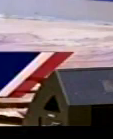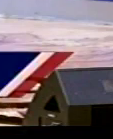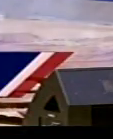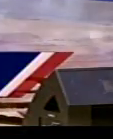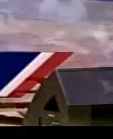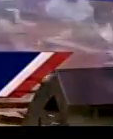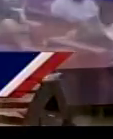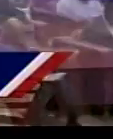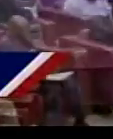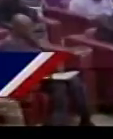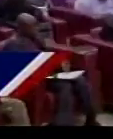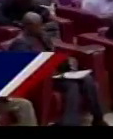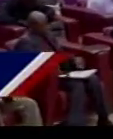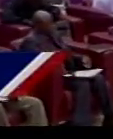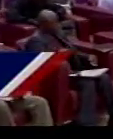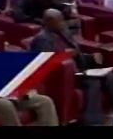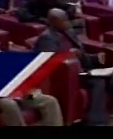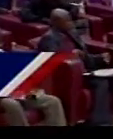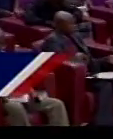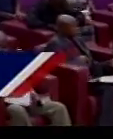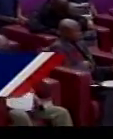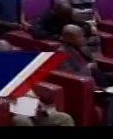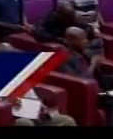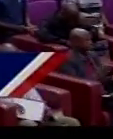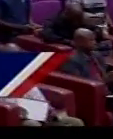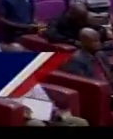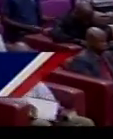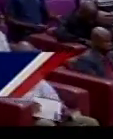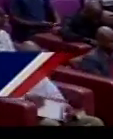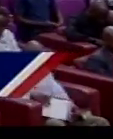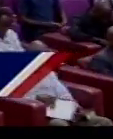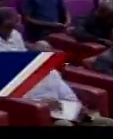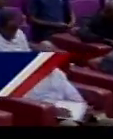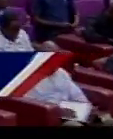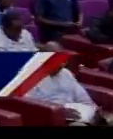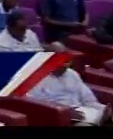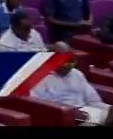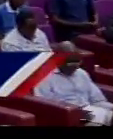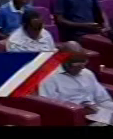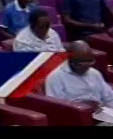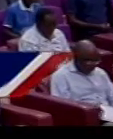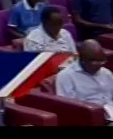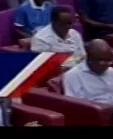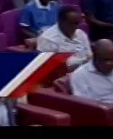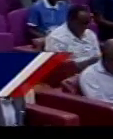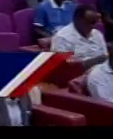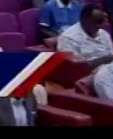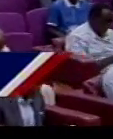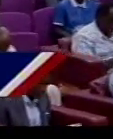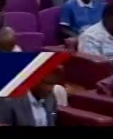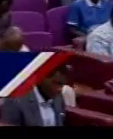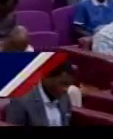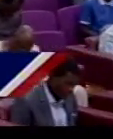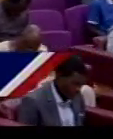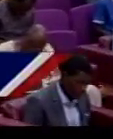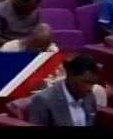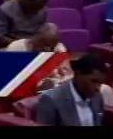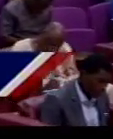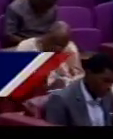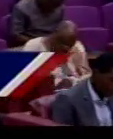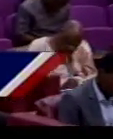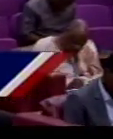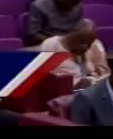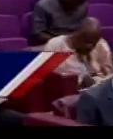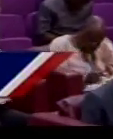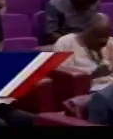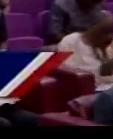to 13. Galatians chapter 3, reading from verse 10.